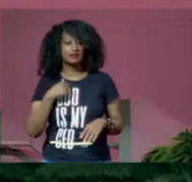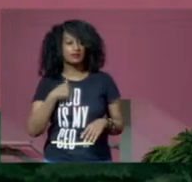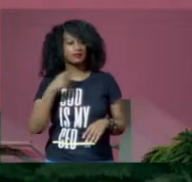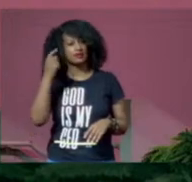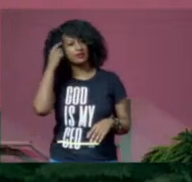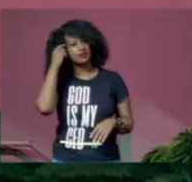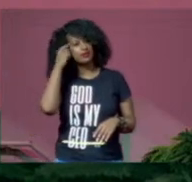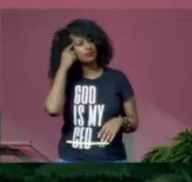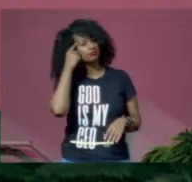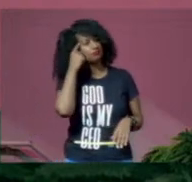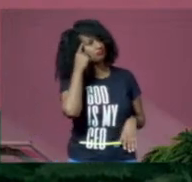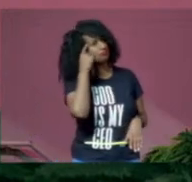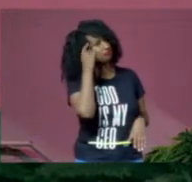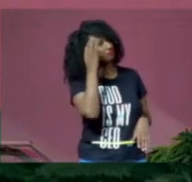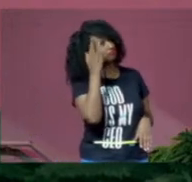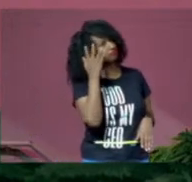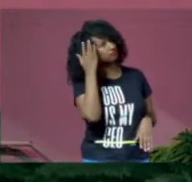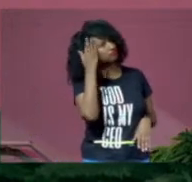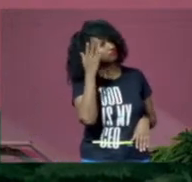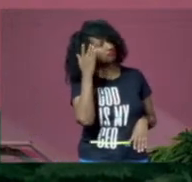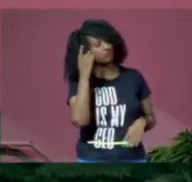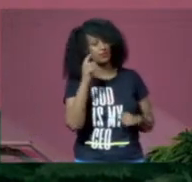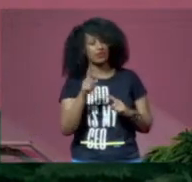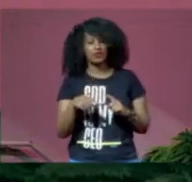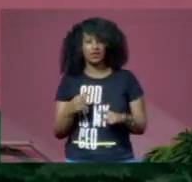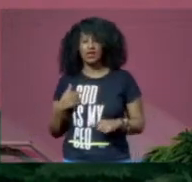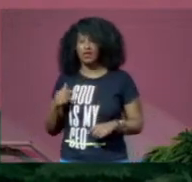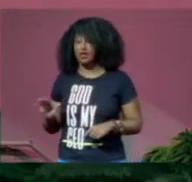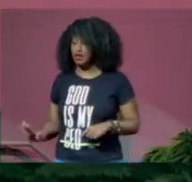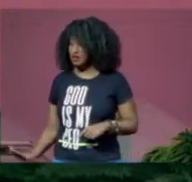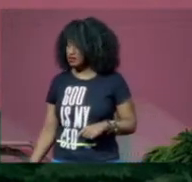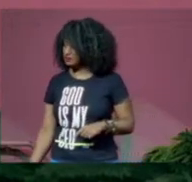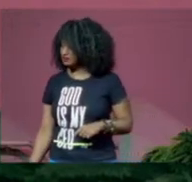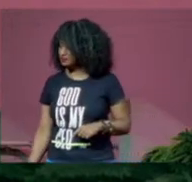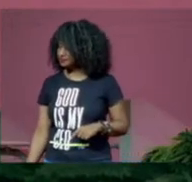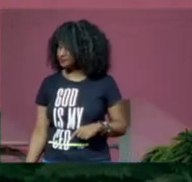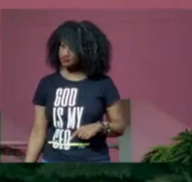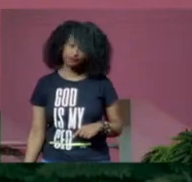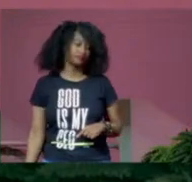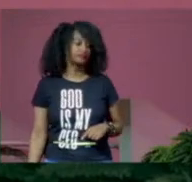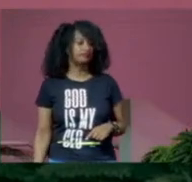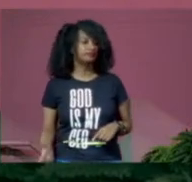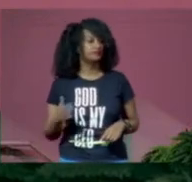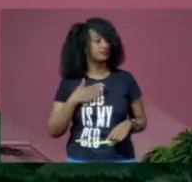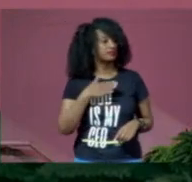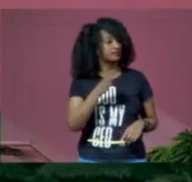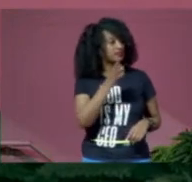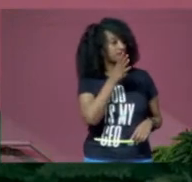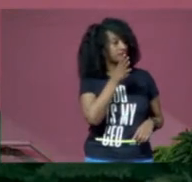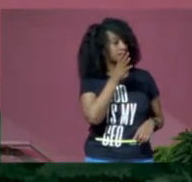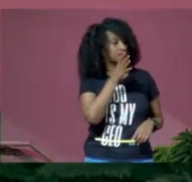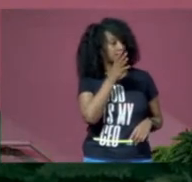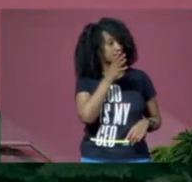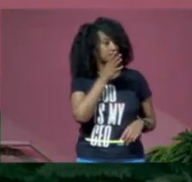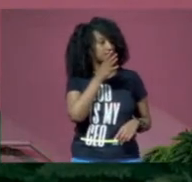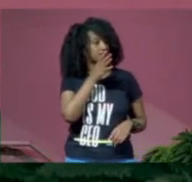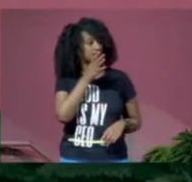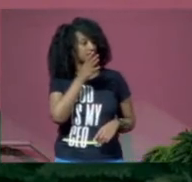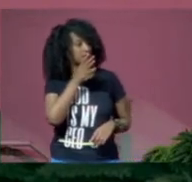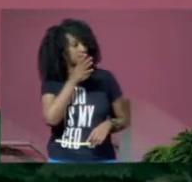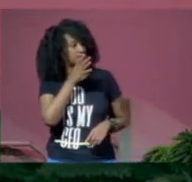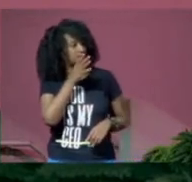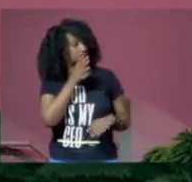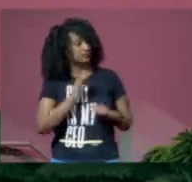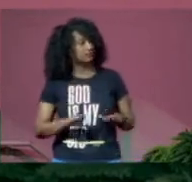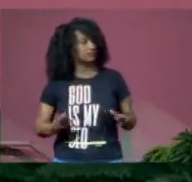to when I was a child, and the fact that my mother, and that as they were dancing,